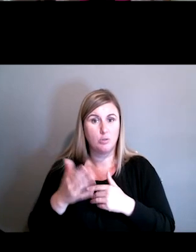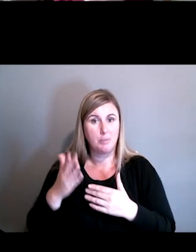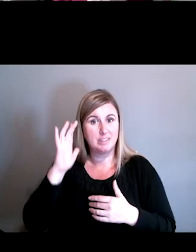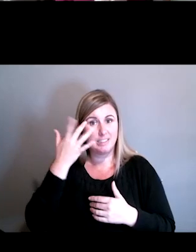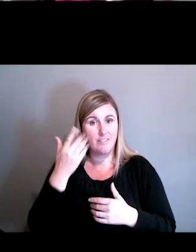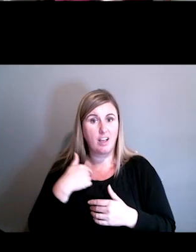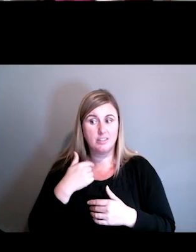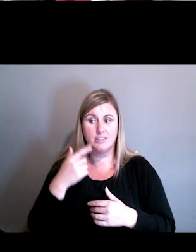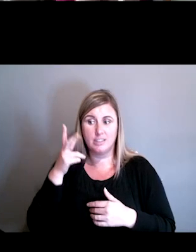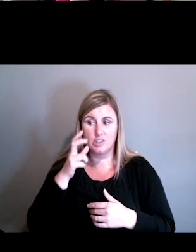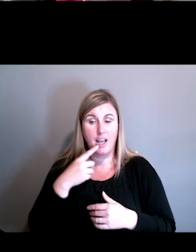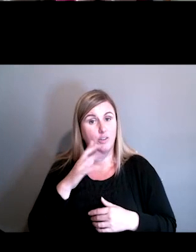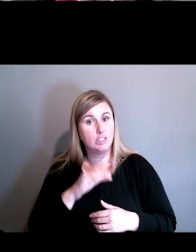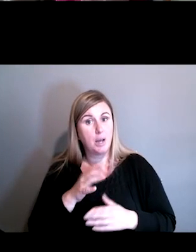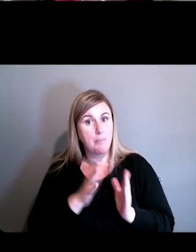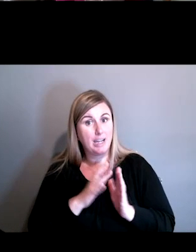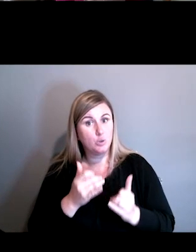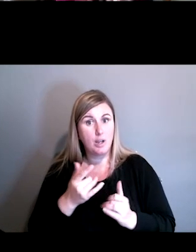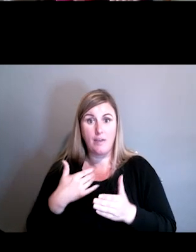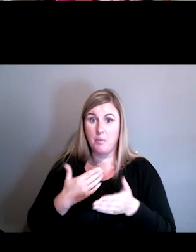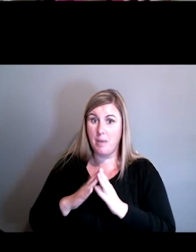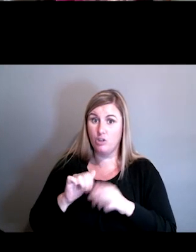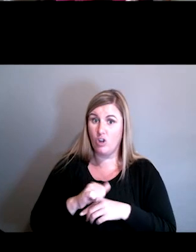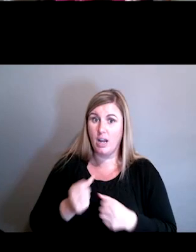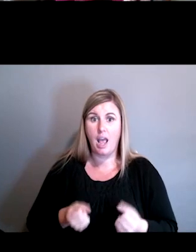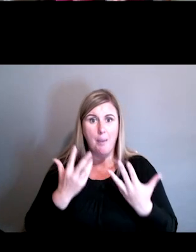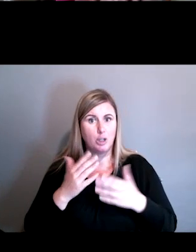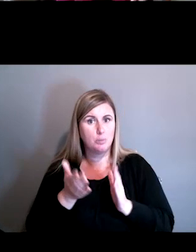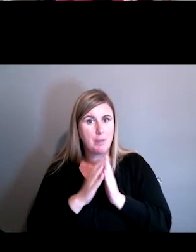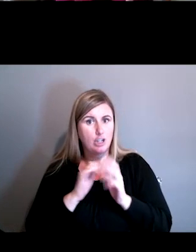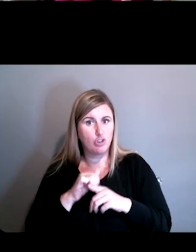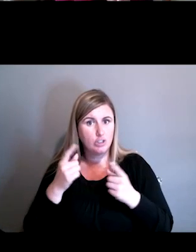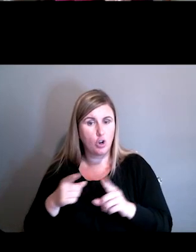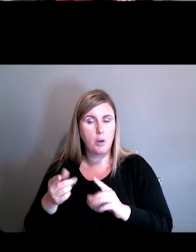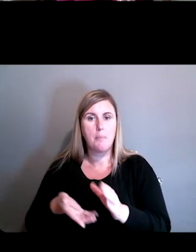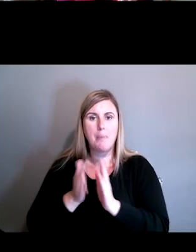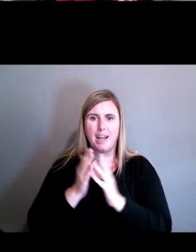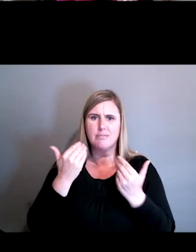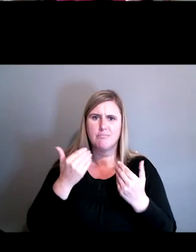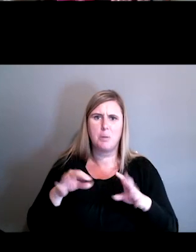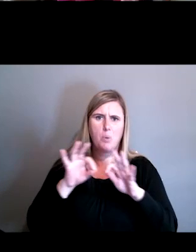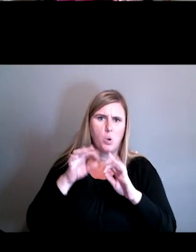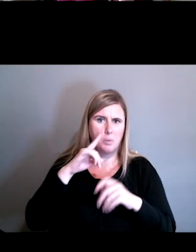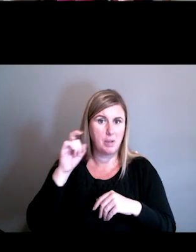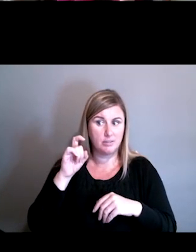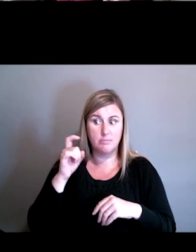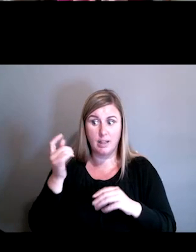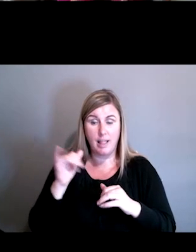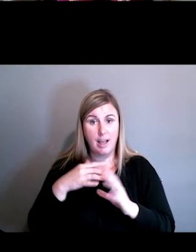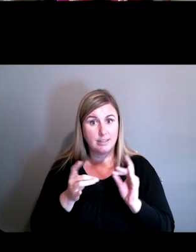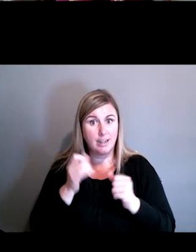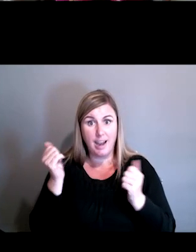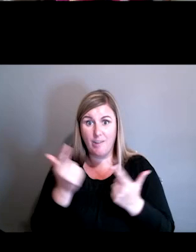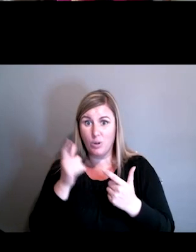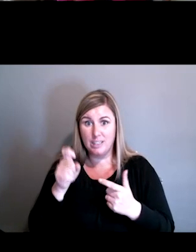How much man training is occurring? Manding is so important because, like I said, everybody needs to convey their wants and needs. And if our students can't